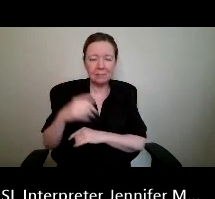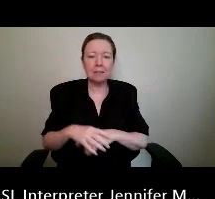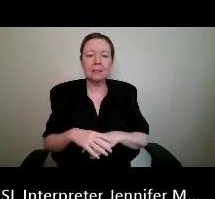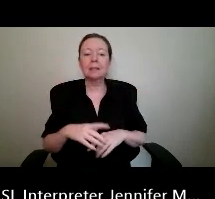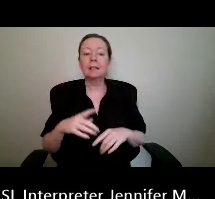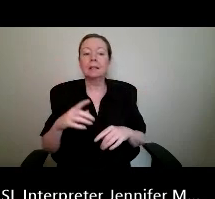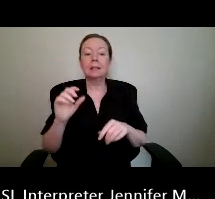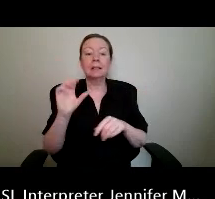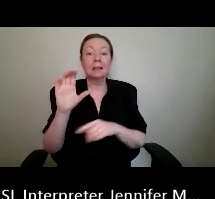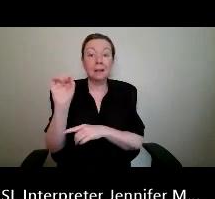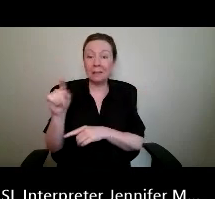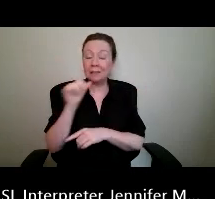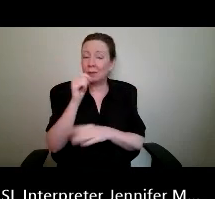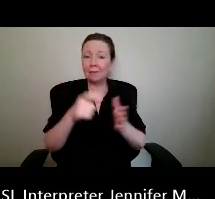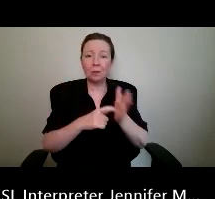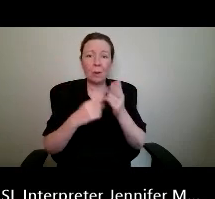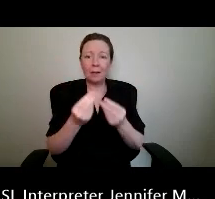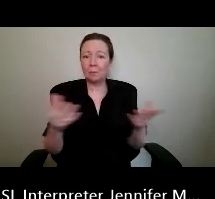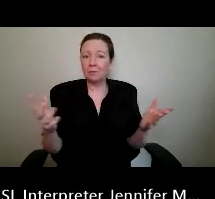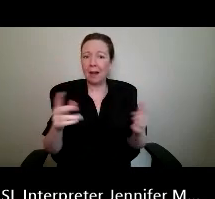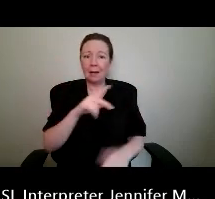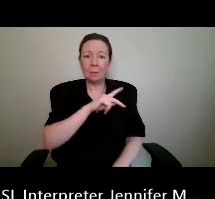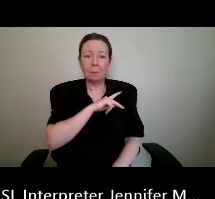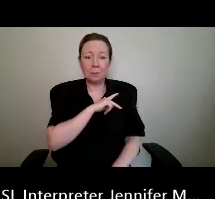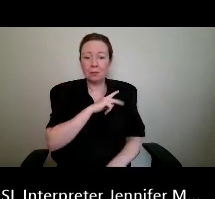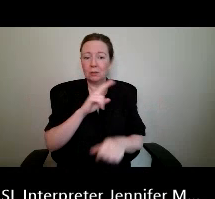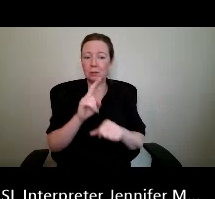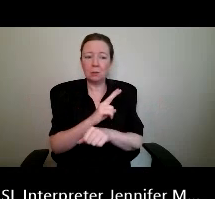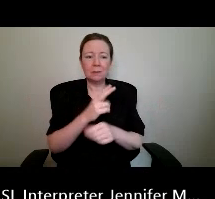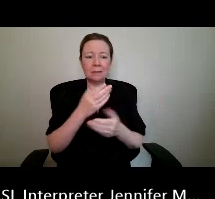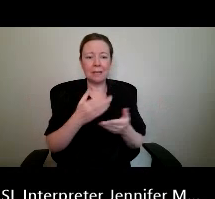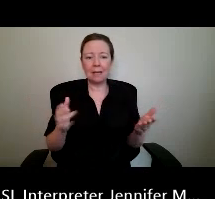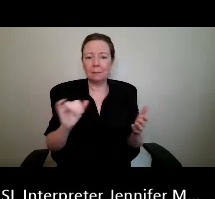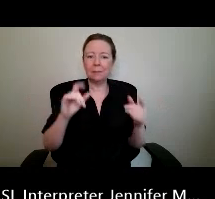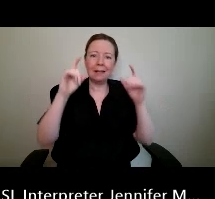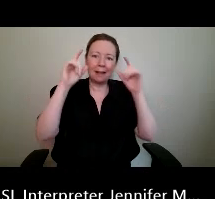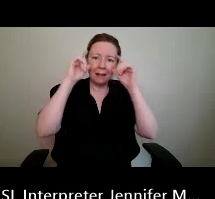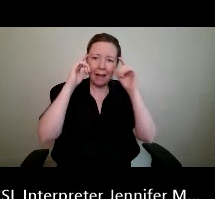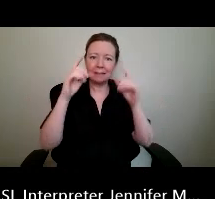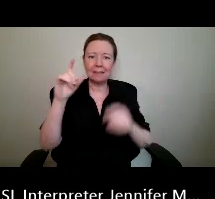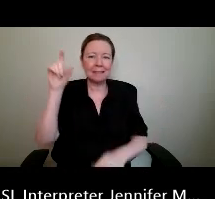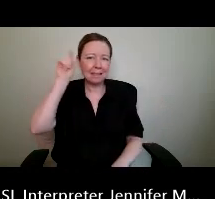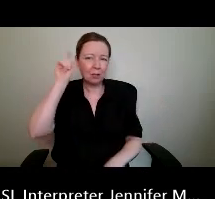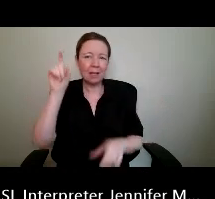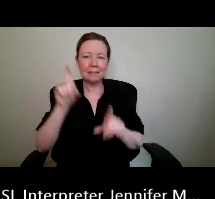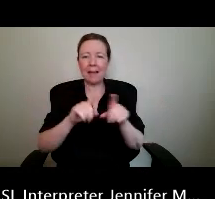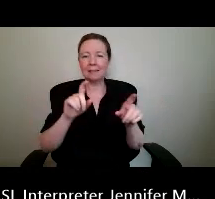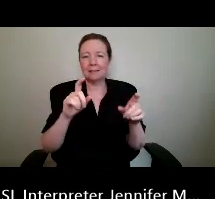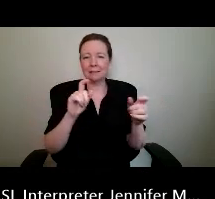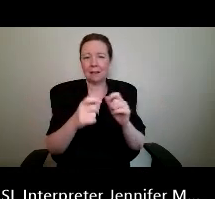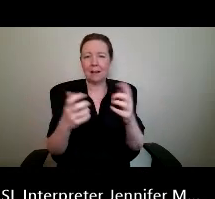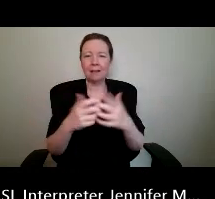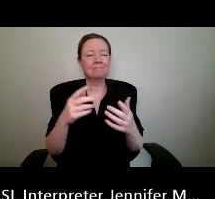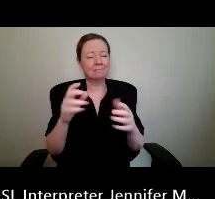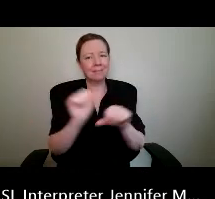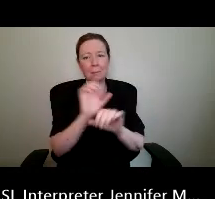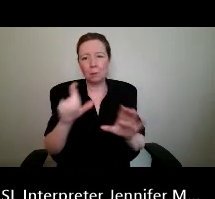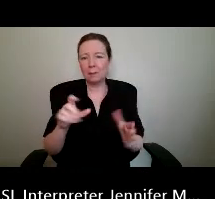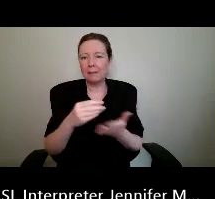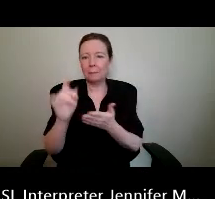employers are not required to provide personal use items such as glasses, hearing aids as accommodations. The employee has to provide that